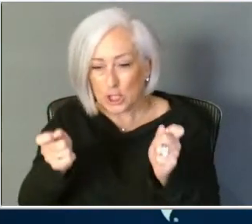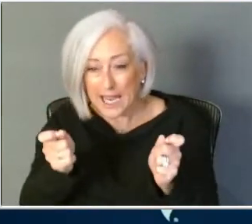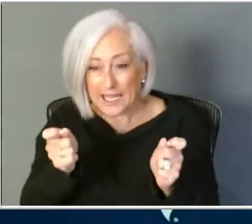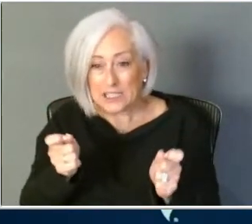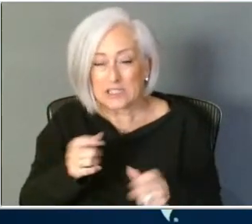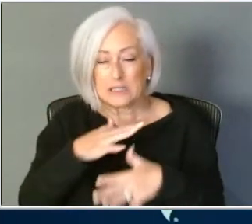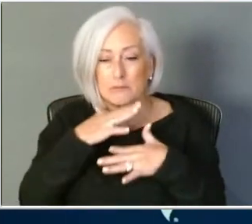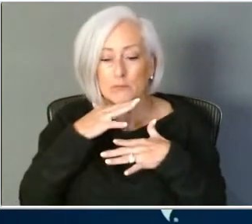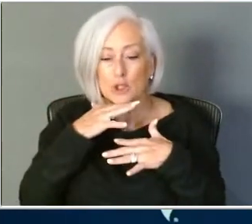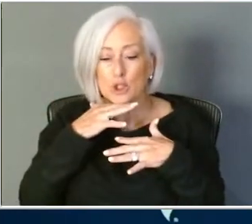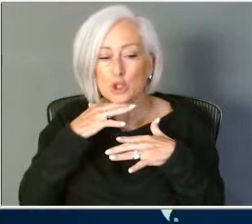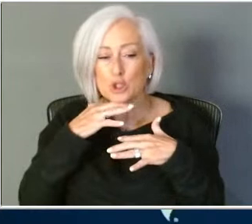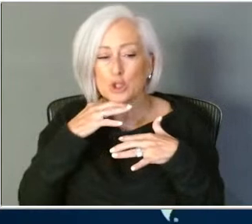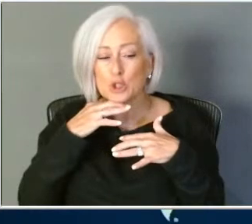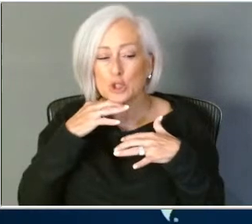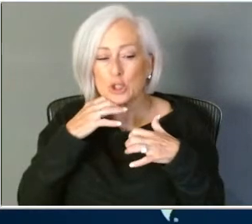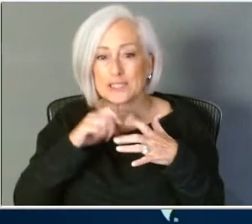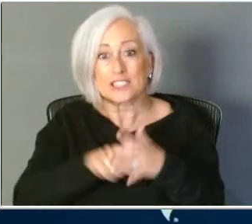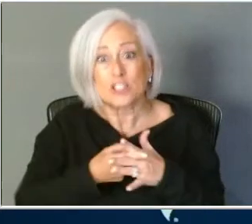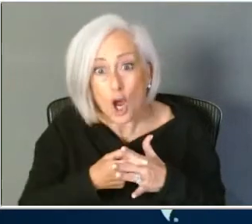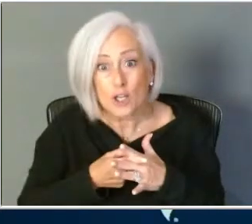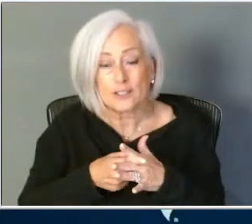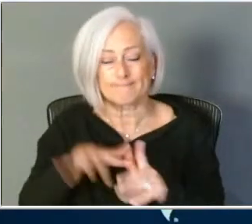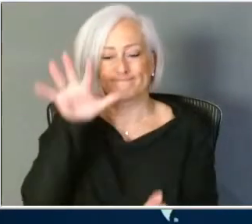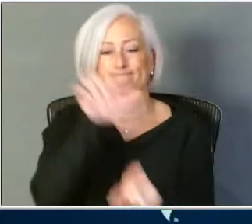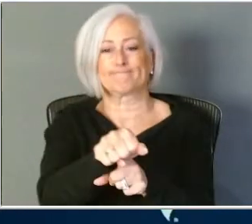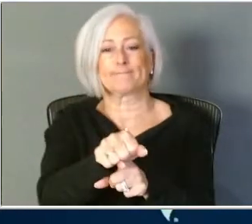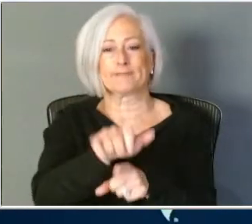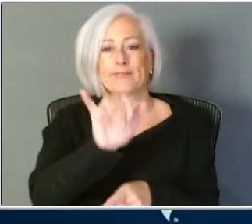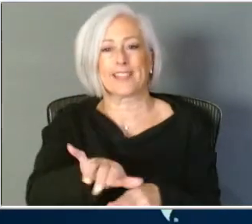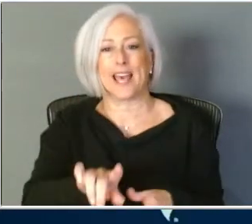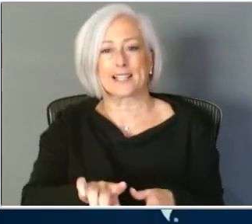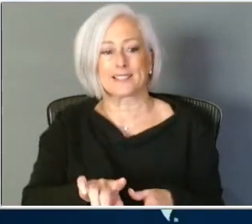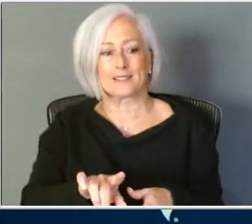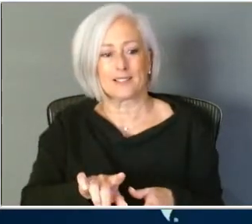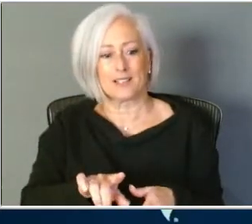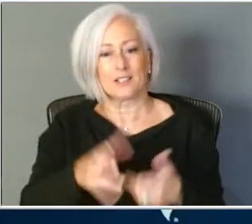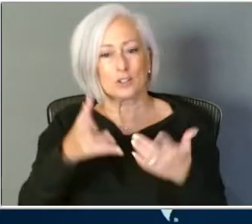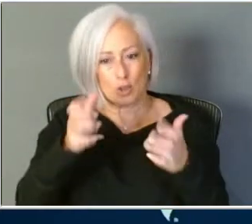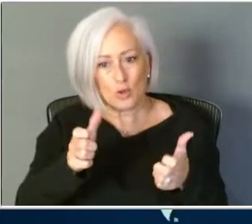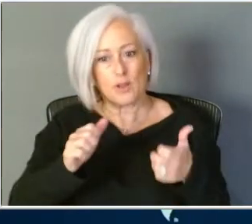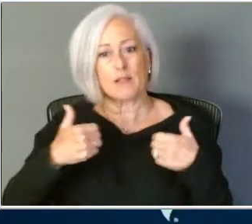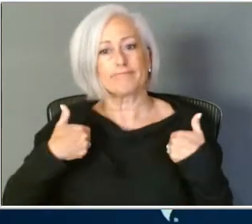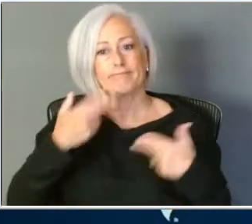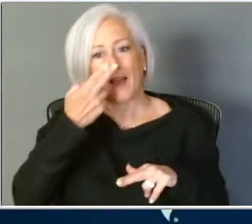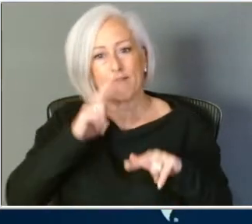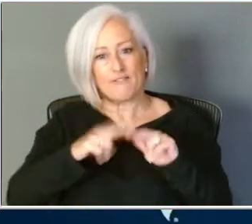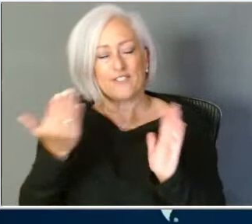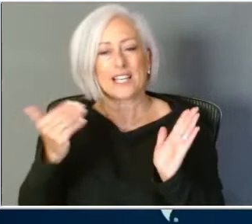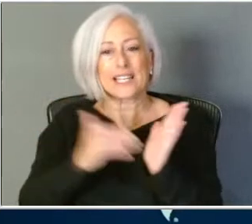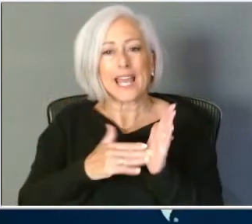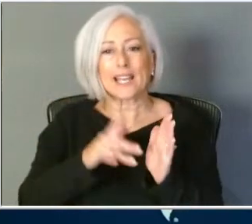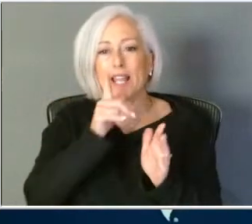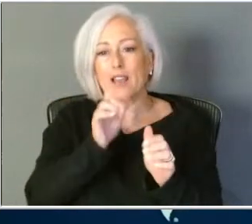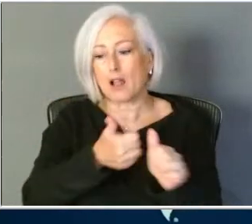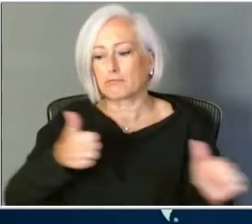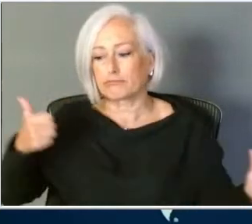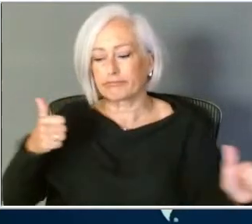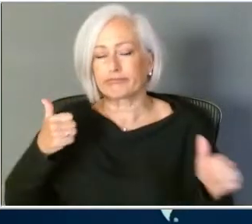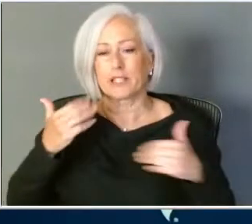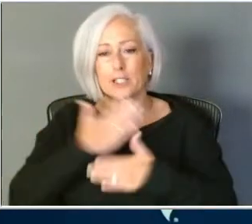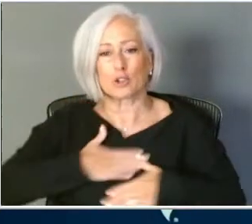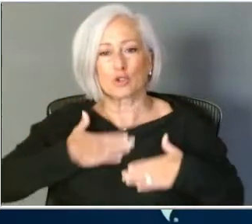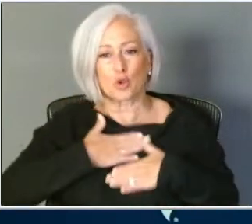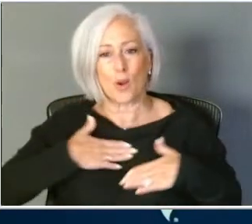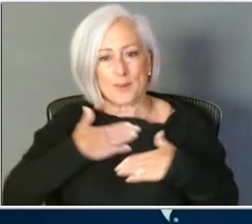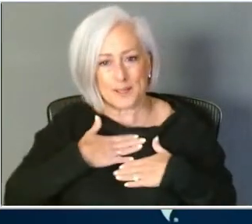like let's nip it in the bud so that we can get to having fun again in sport, so it doesn't detract from you enjoying sport. But sometimes it unfortunately gets